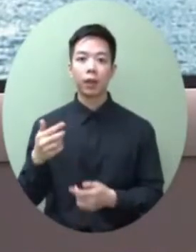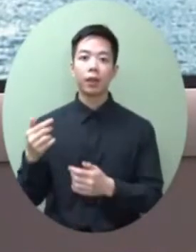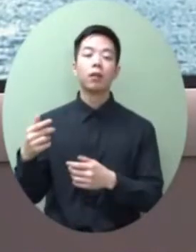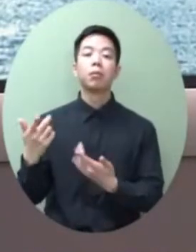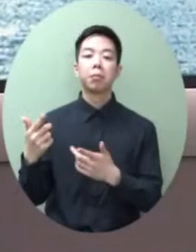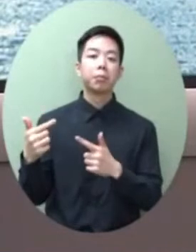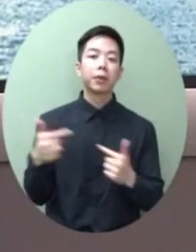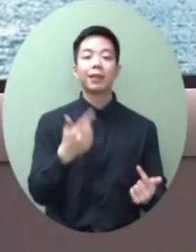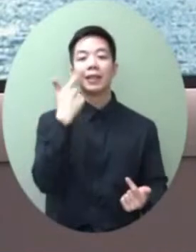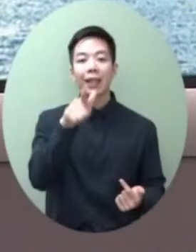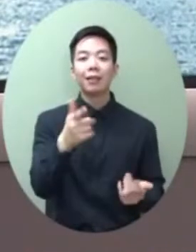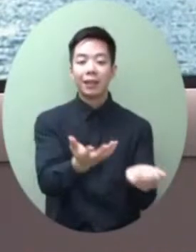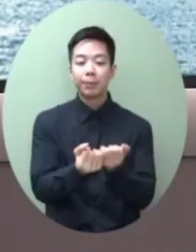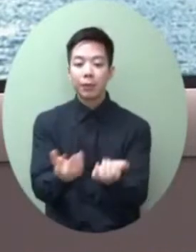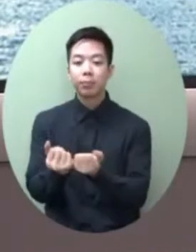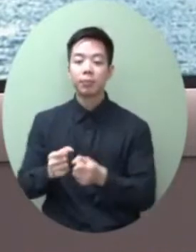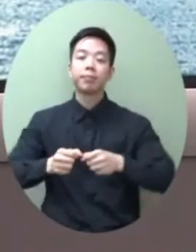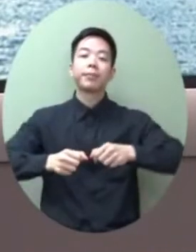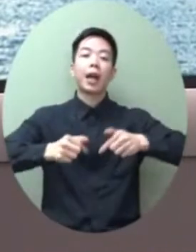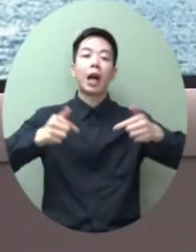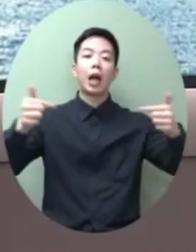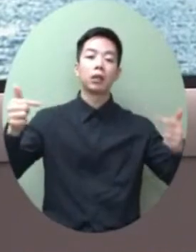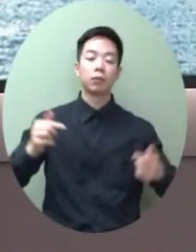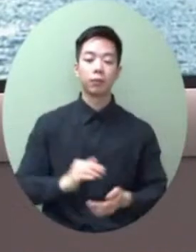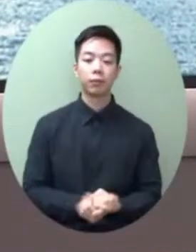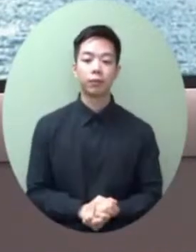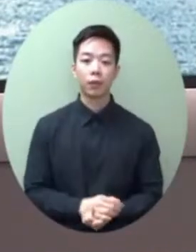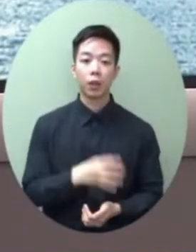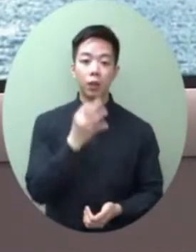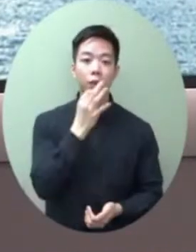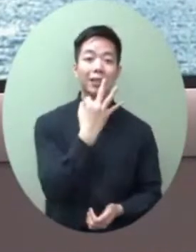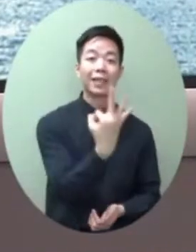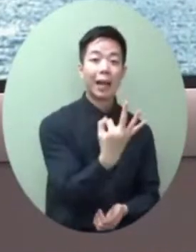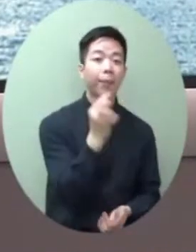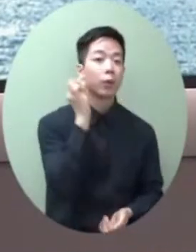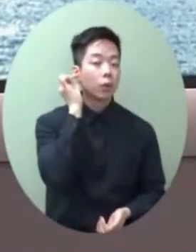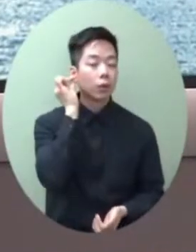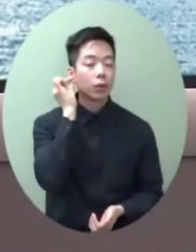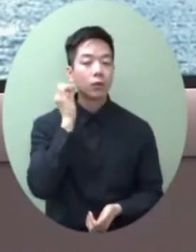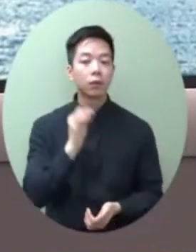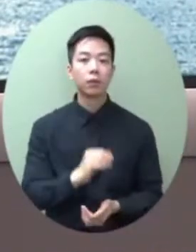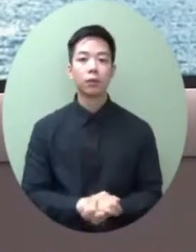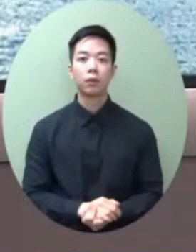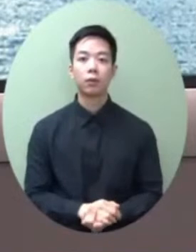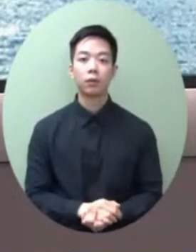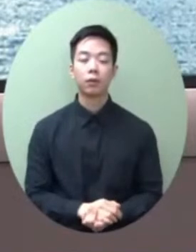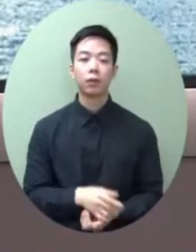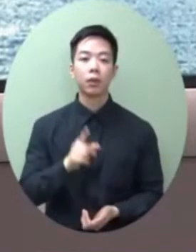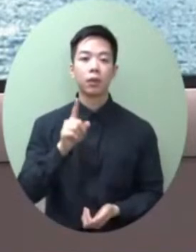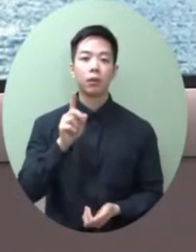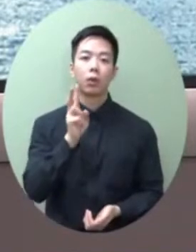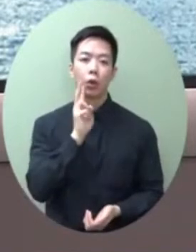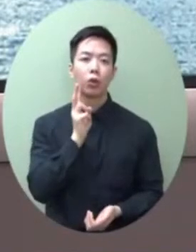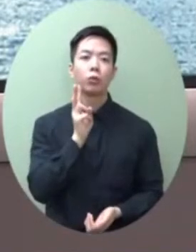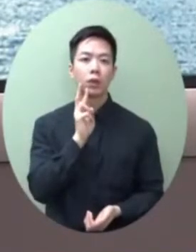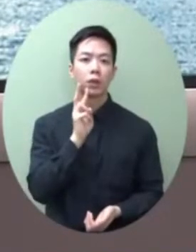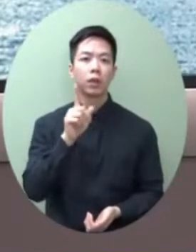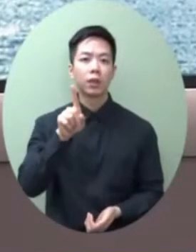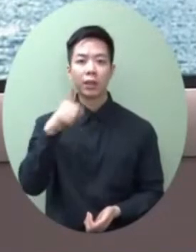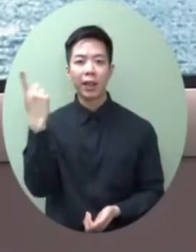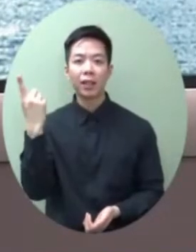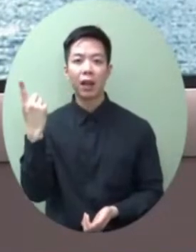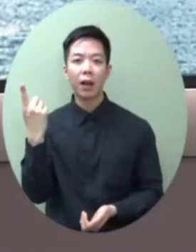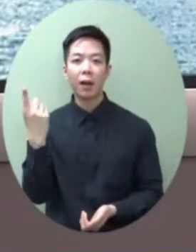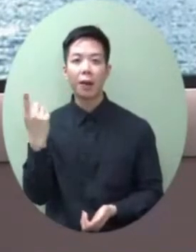been transferring patients to Penny's Bay all along. And for the 3-year-old girl case, I think she didn't